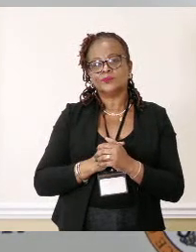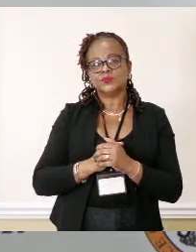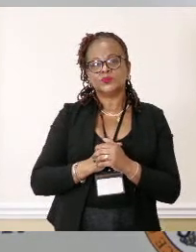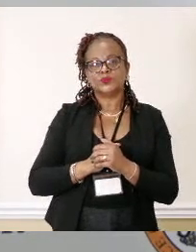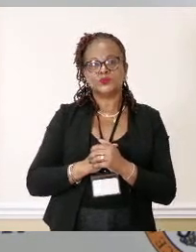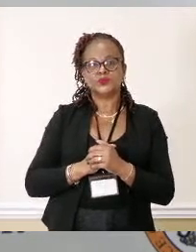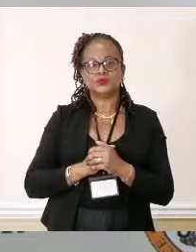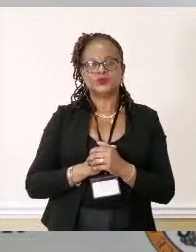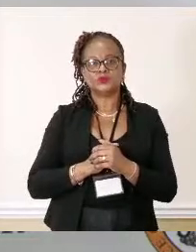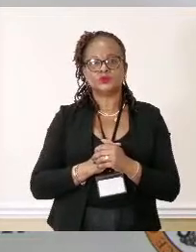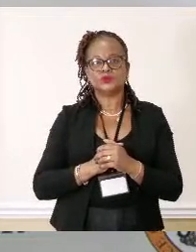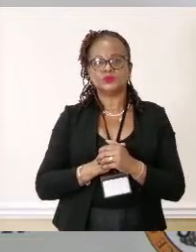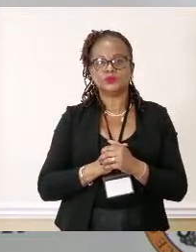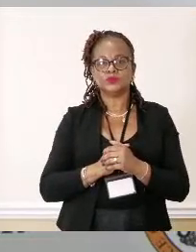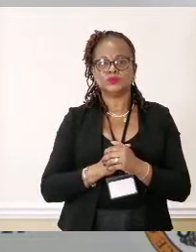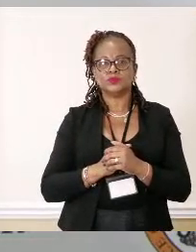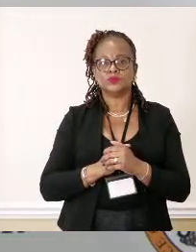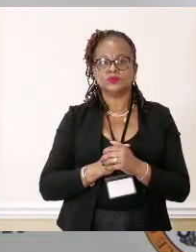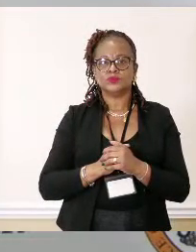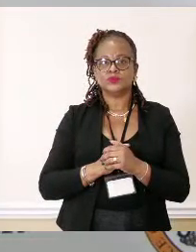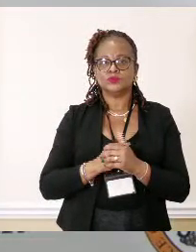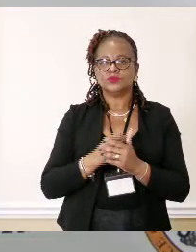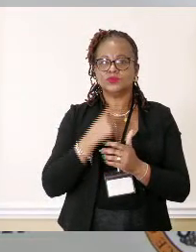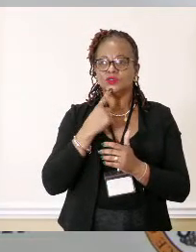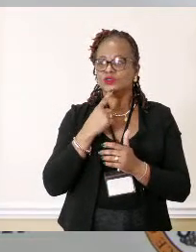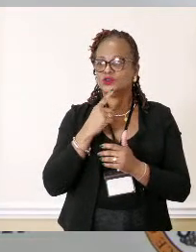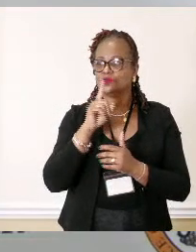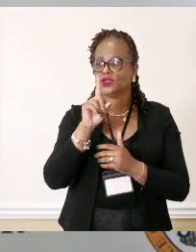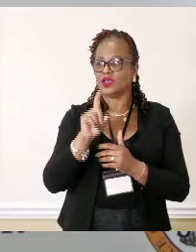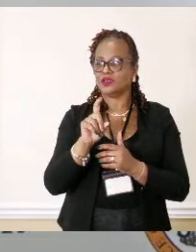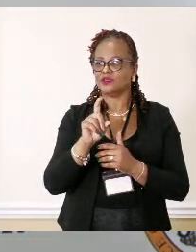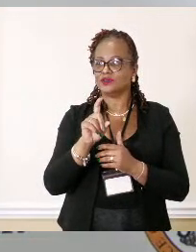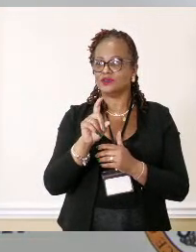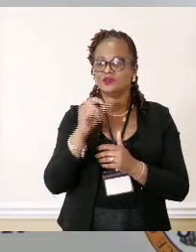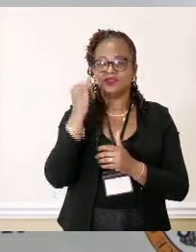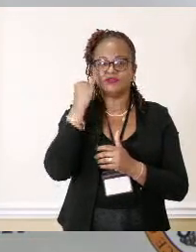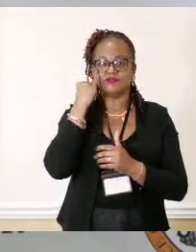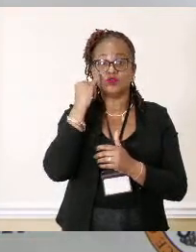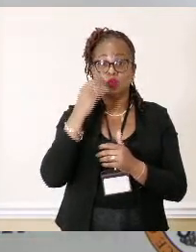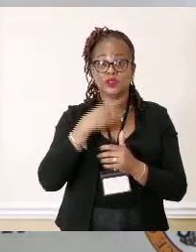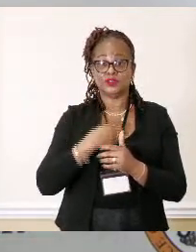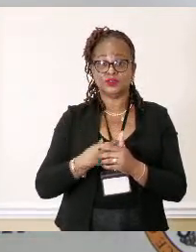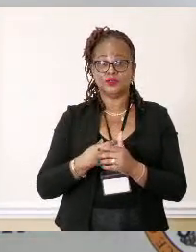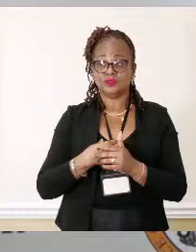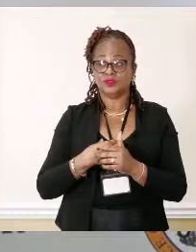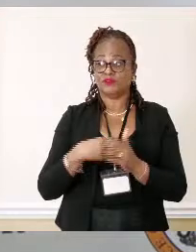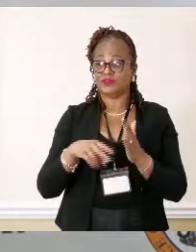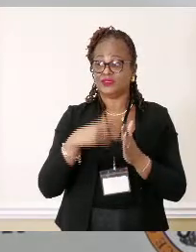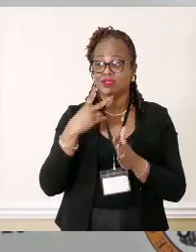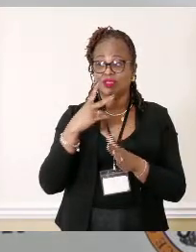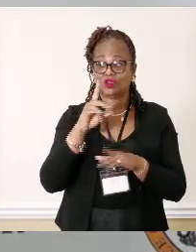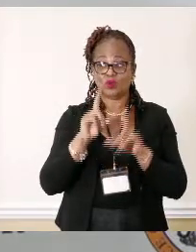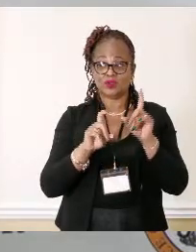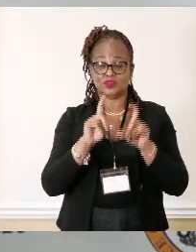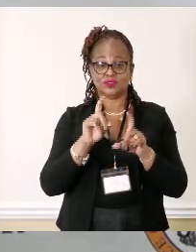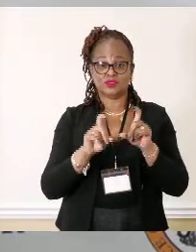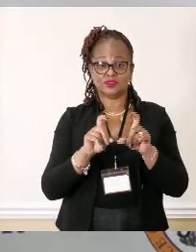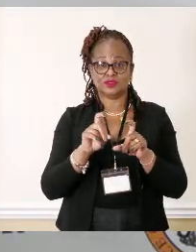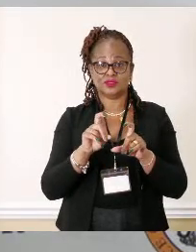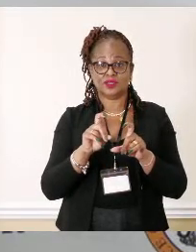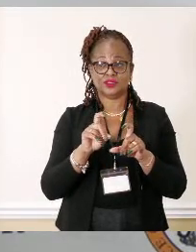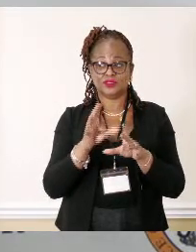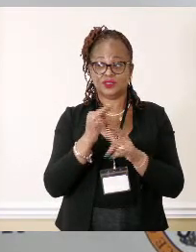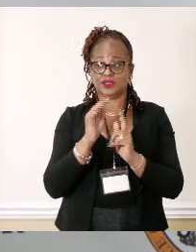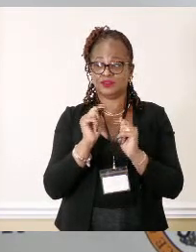Yeah, Mr. Jones, I'm told that you are to ask us if you wish to ask a second question, I should receive